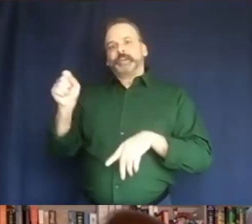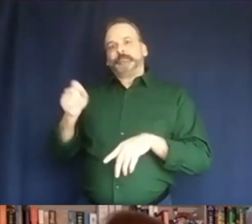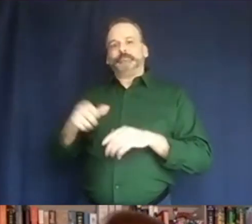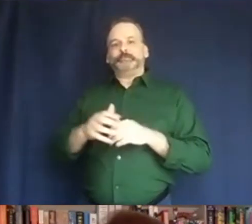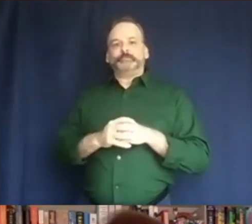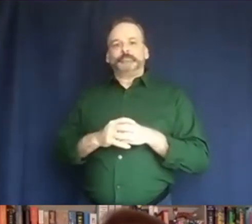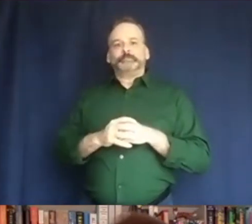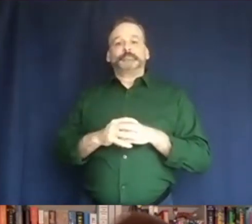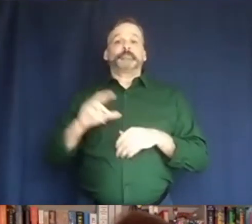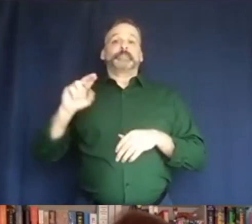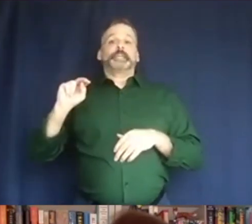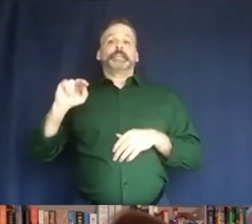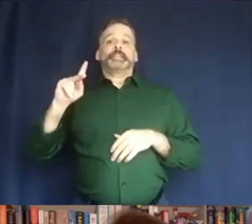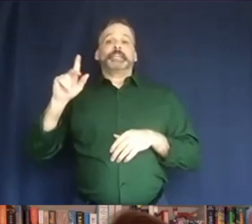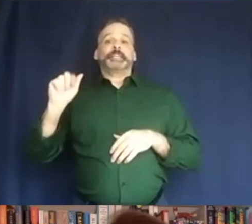Nikita?